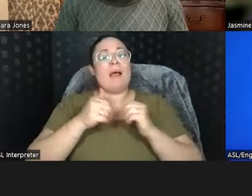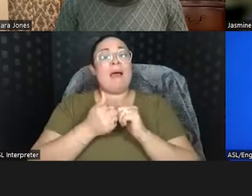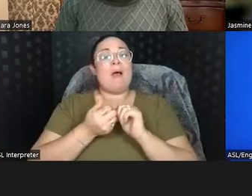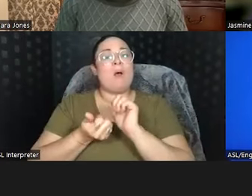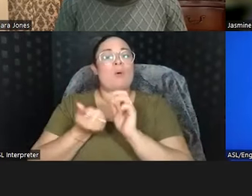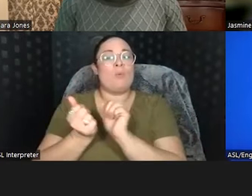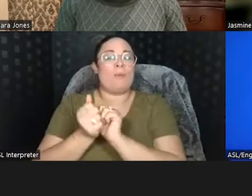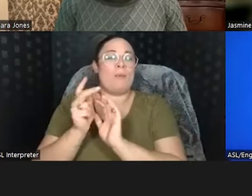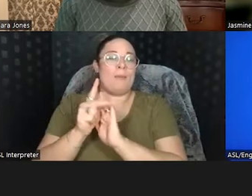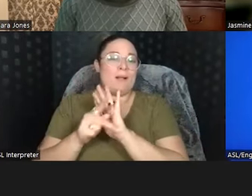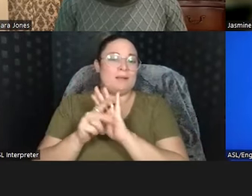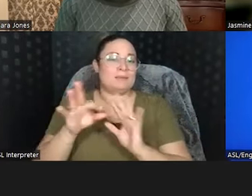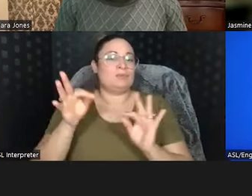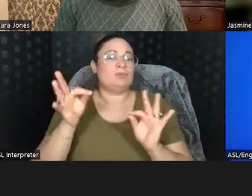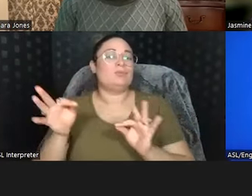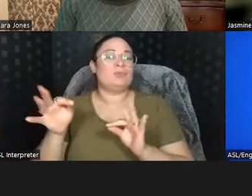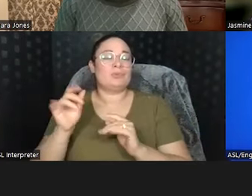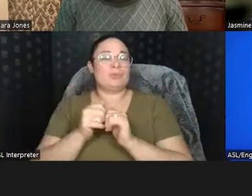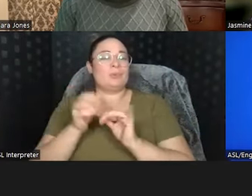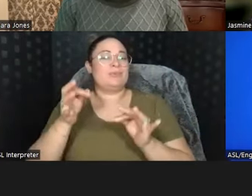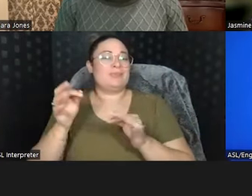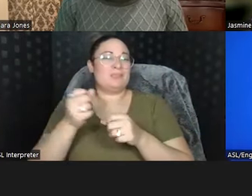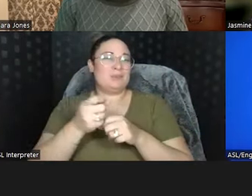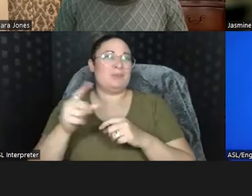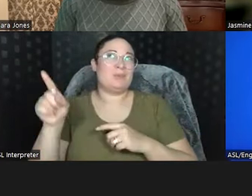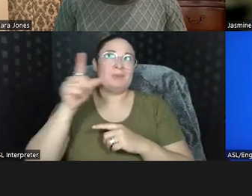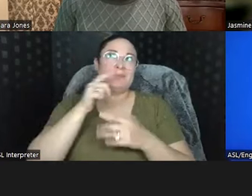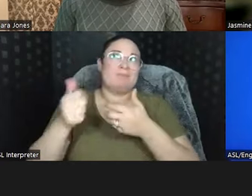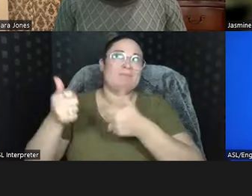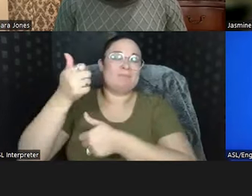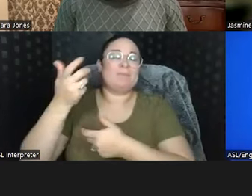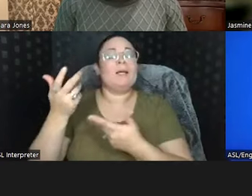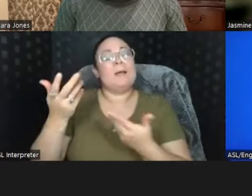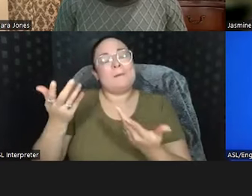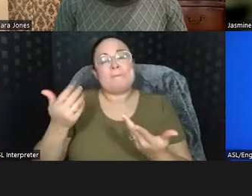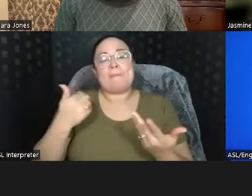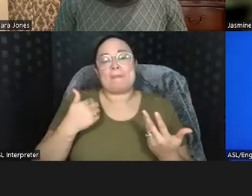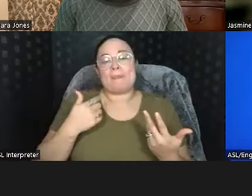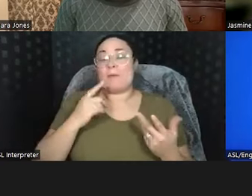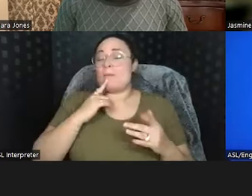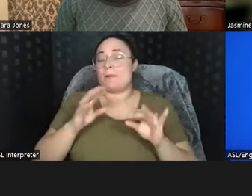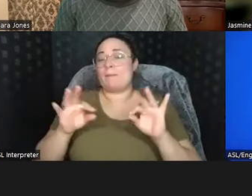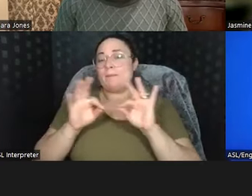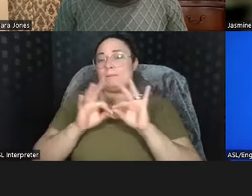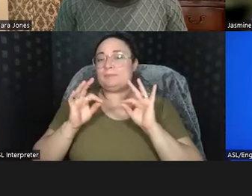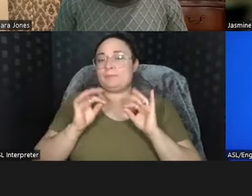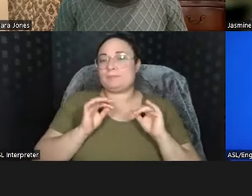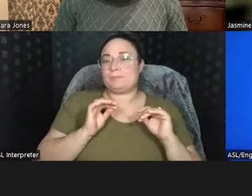and through the choices of decision makers. I also think that It's also really important